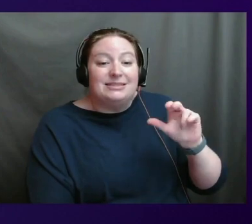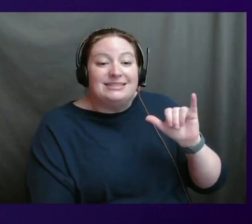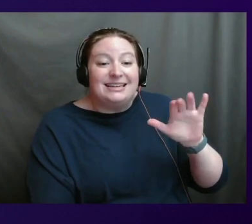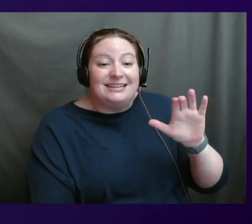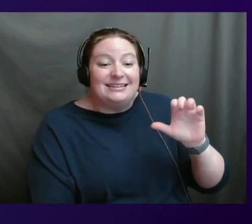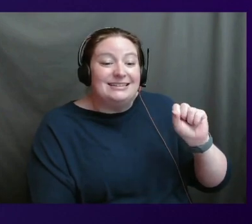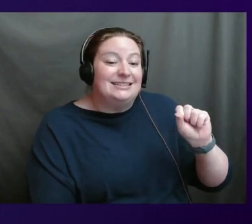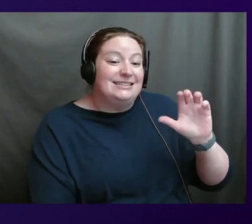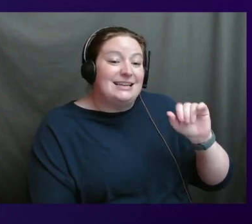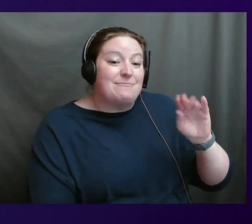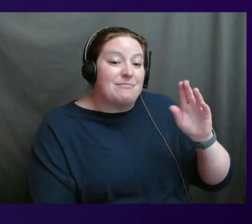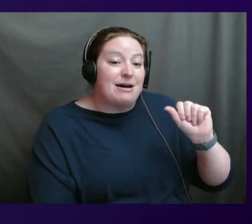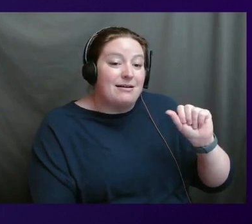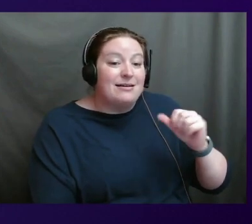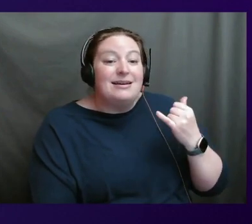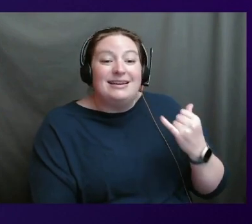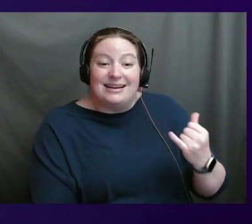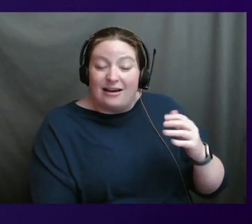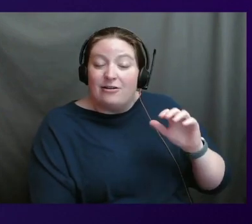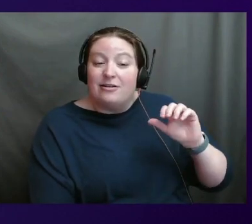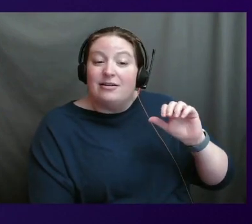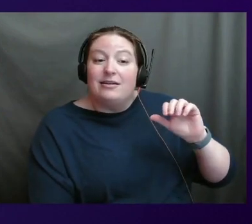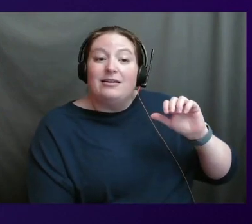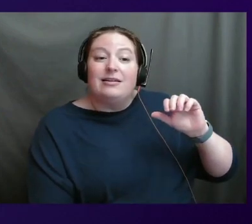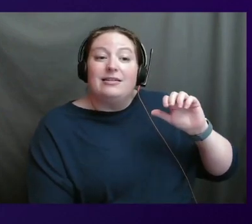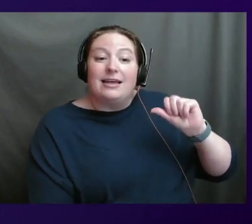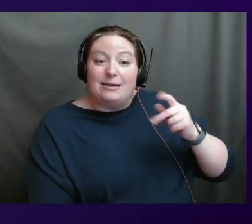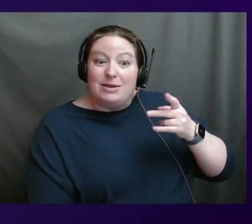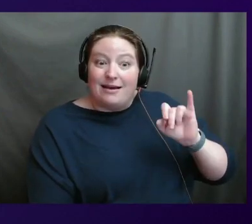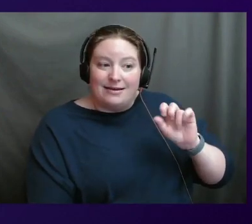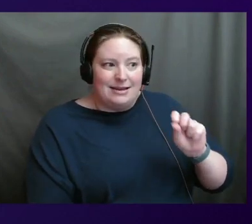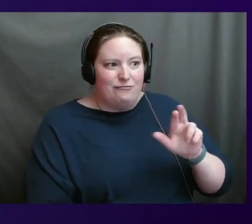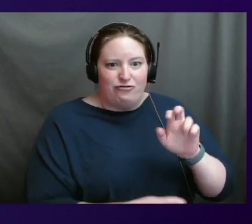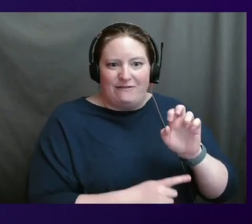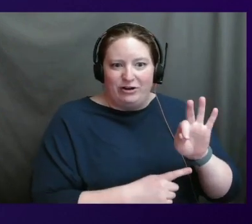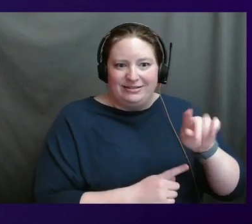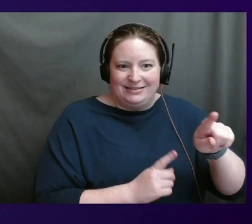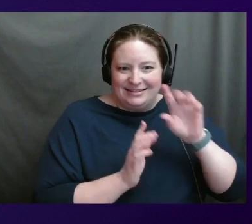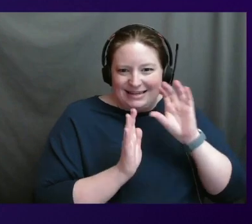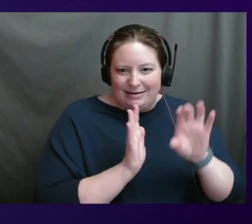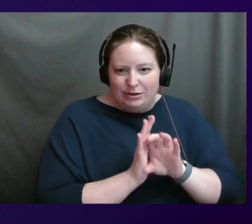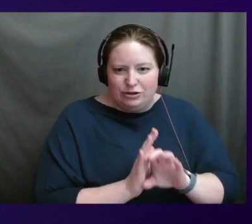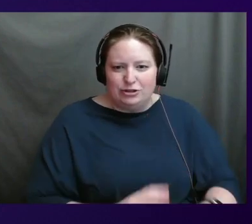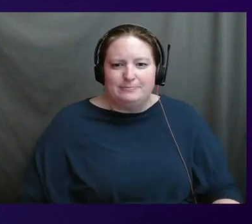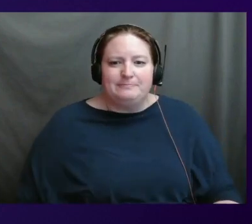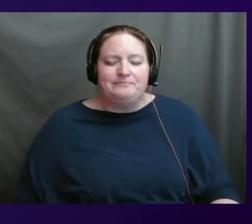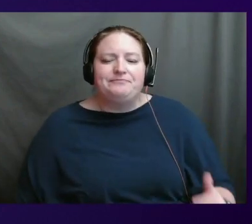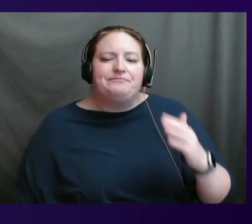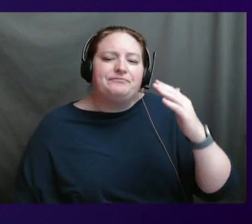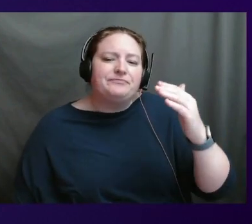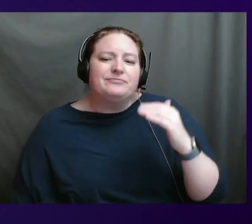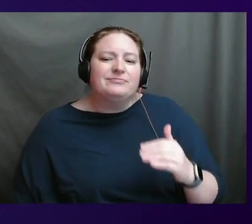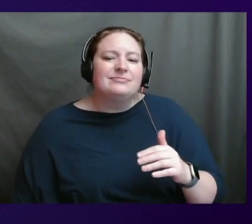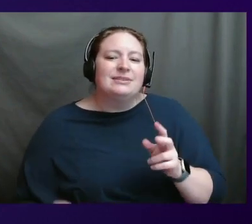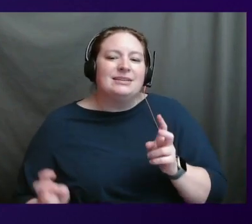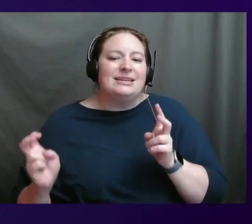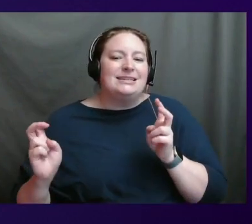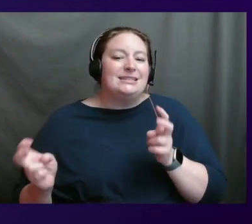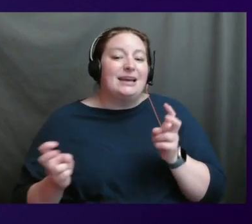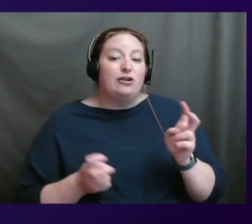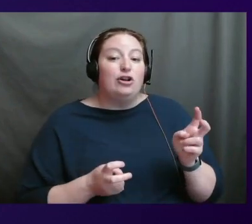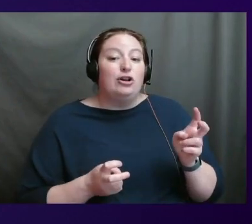to reference this image from S3. Okay. Heading down a little bit, let's say that the title, this is going to be